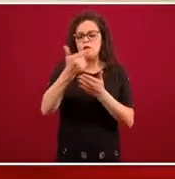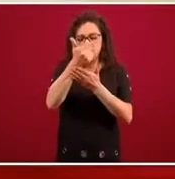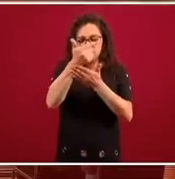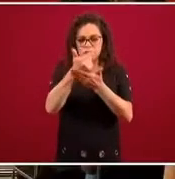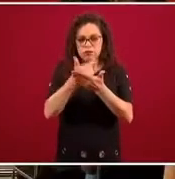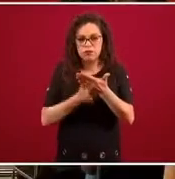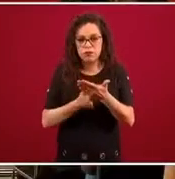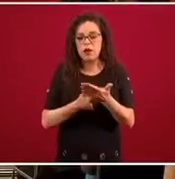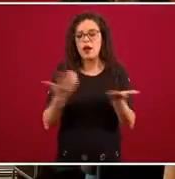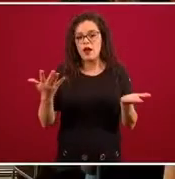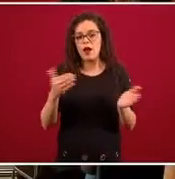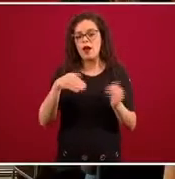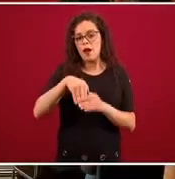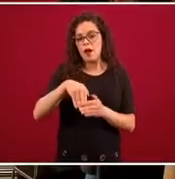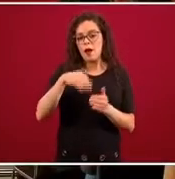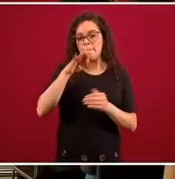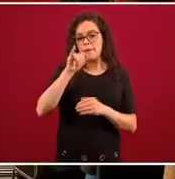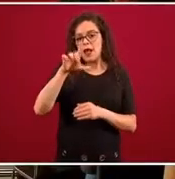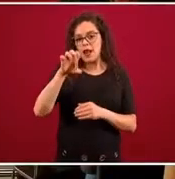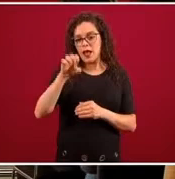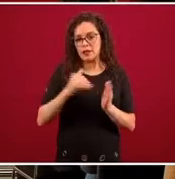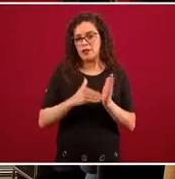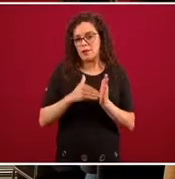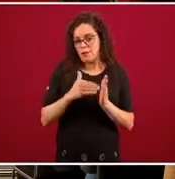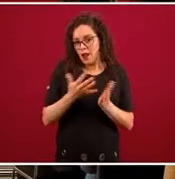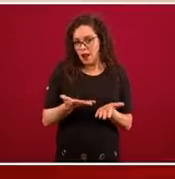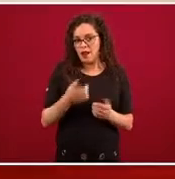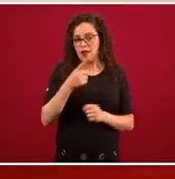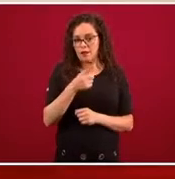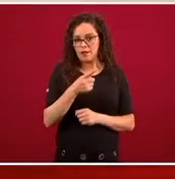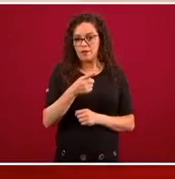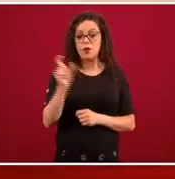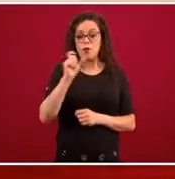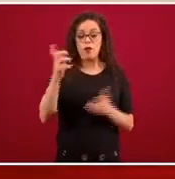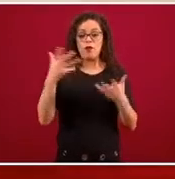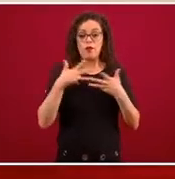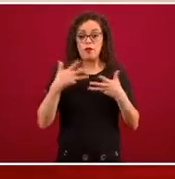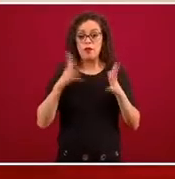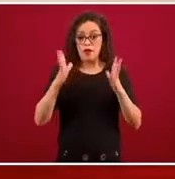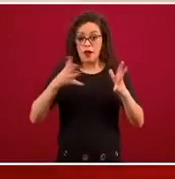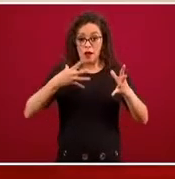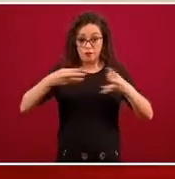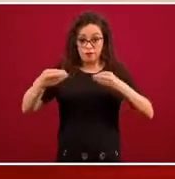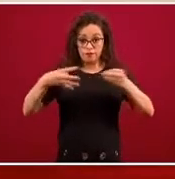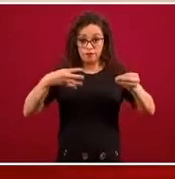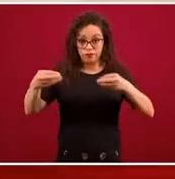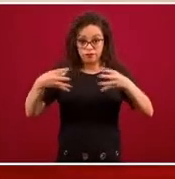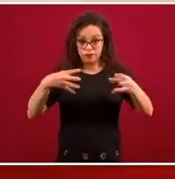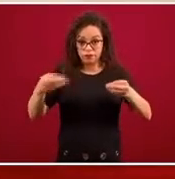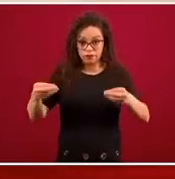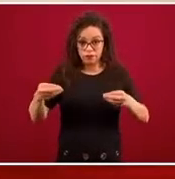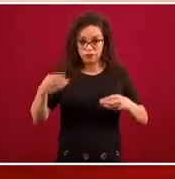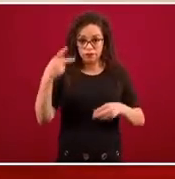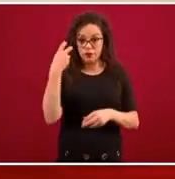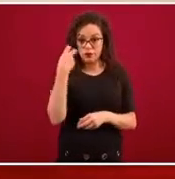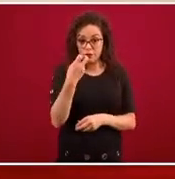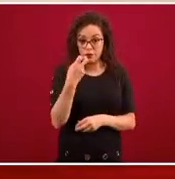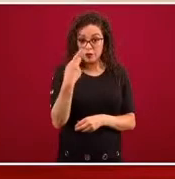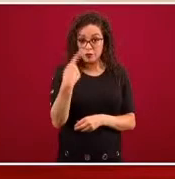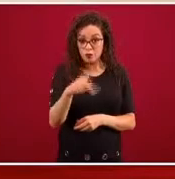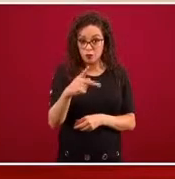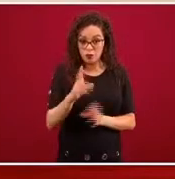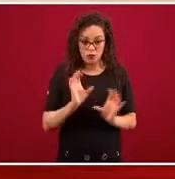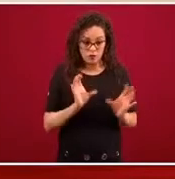into consideration. And basically, when we are counting the cases by the thousands, then when we